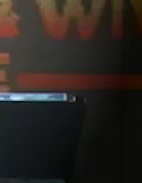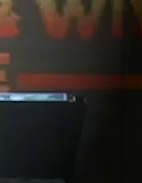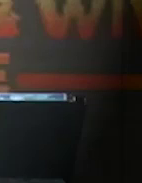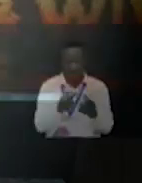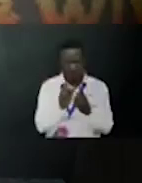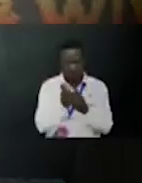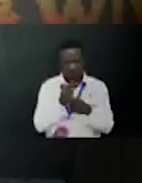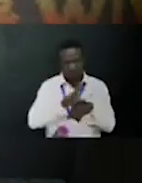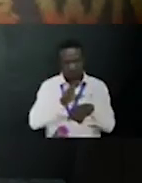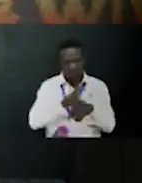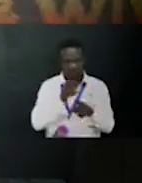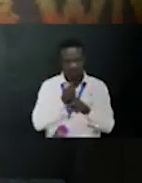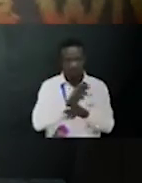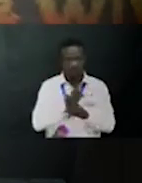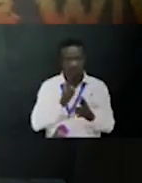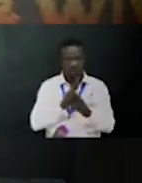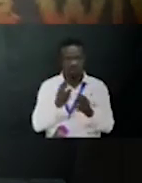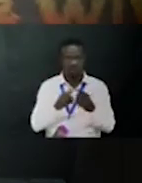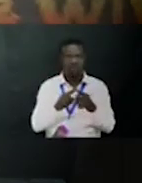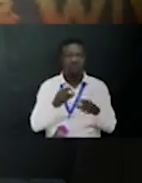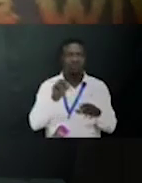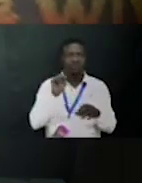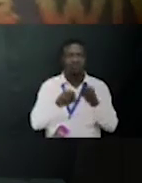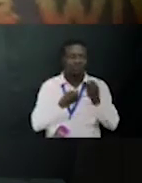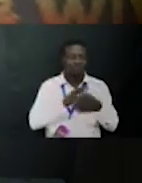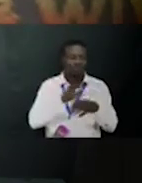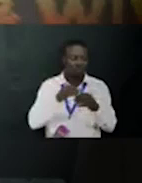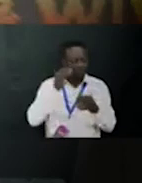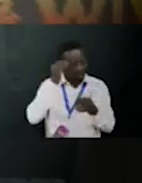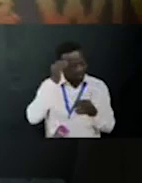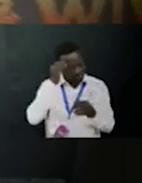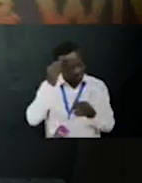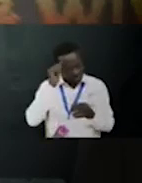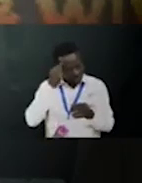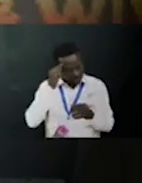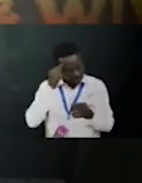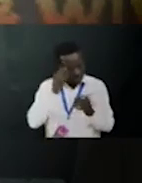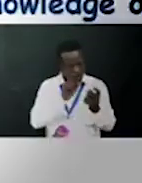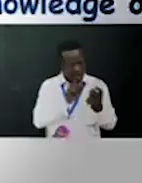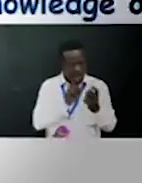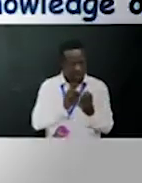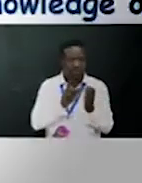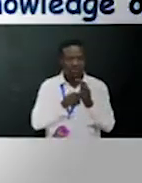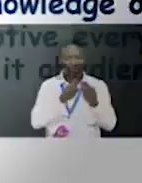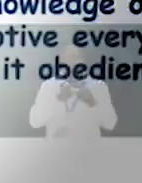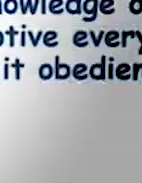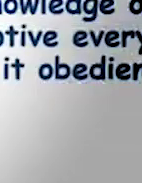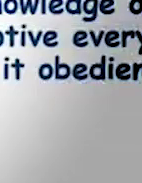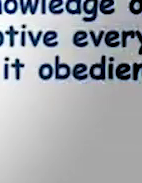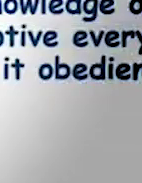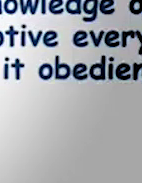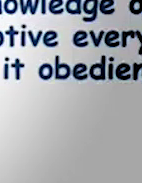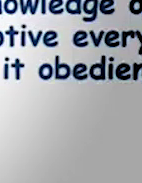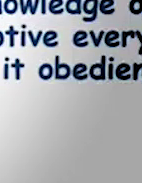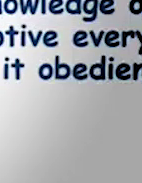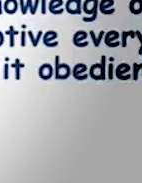assembly ready to combat every thought, argument, and pretension that sets itself against the knowledge